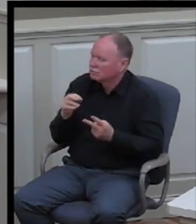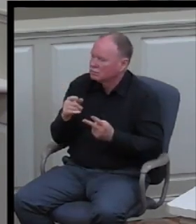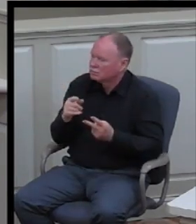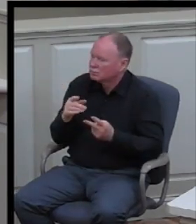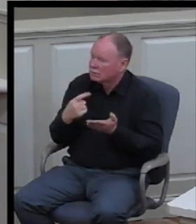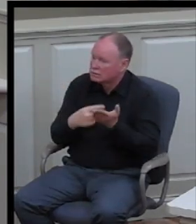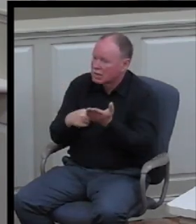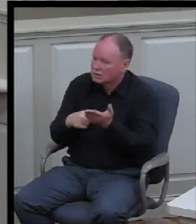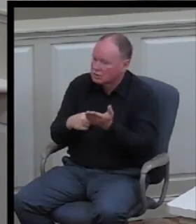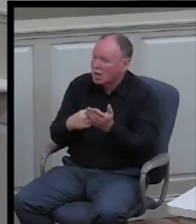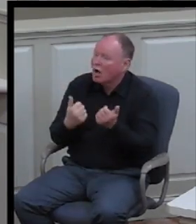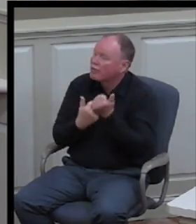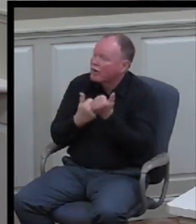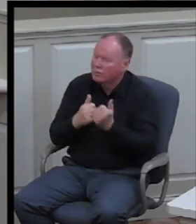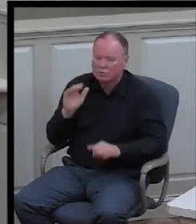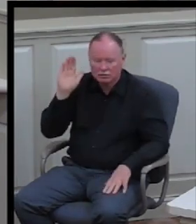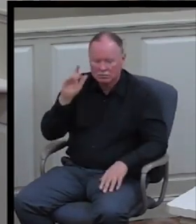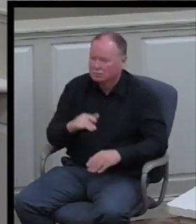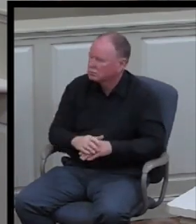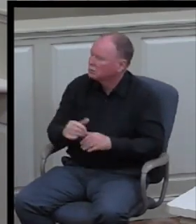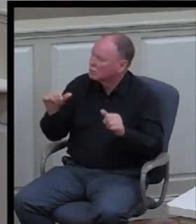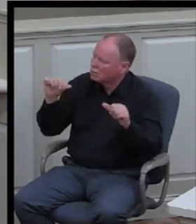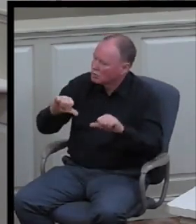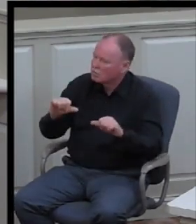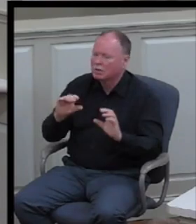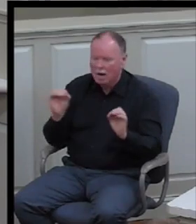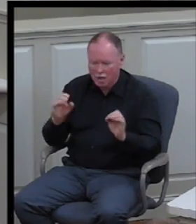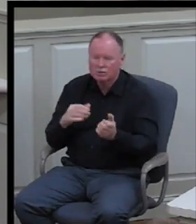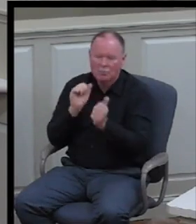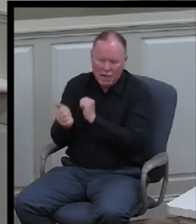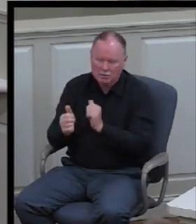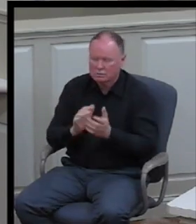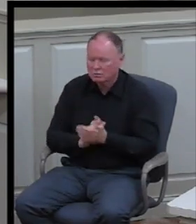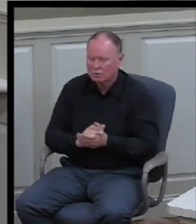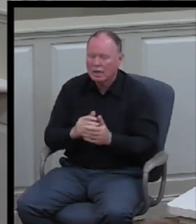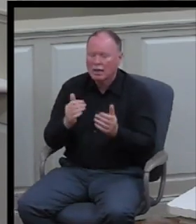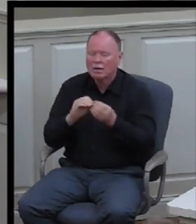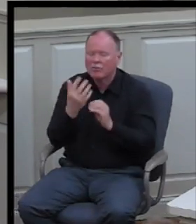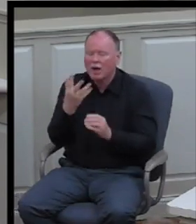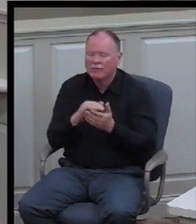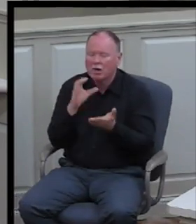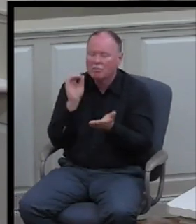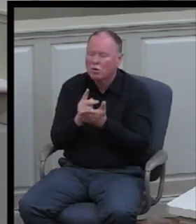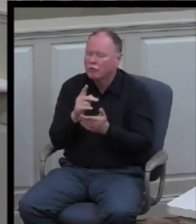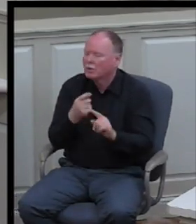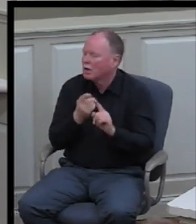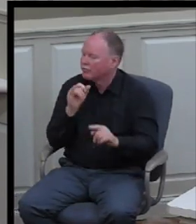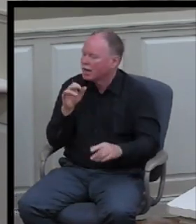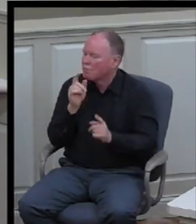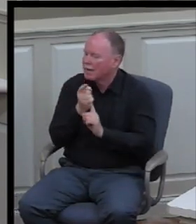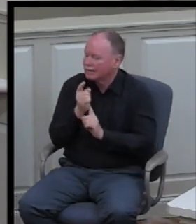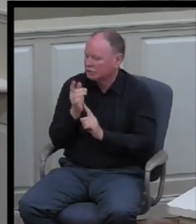the motion, say aye. Aye. Opposed, like sign. Motion carries. Item 5 is the approval of the minutes